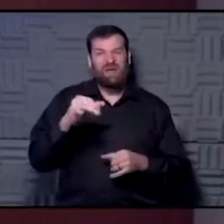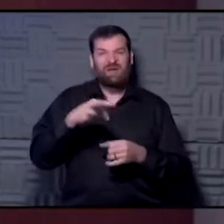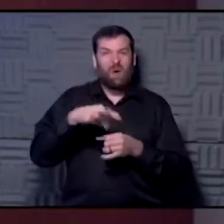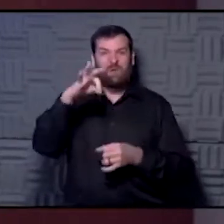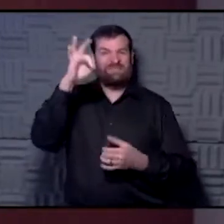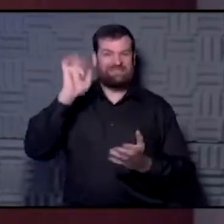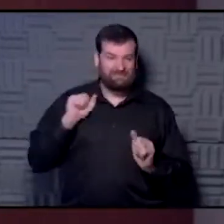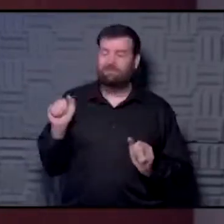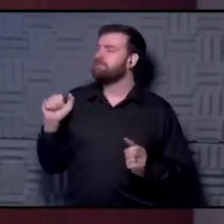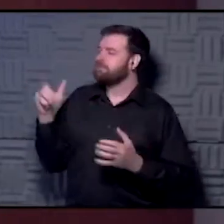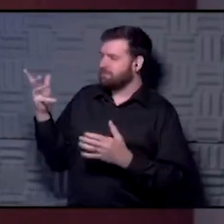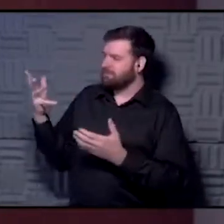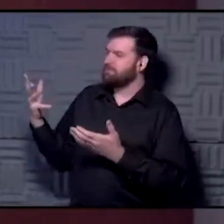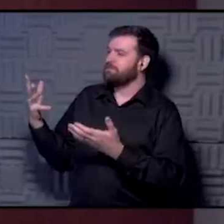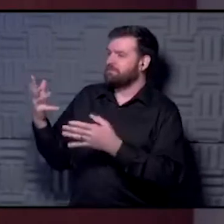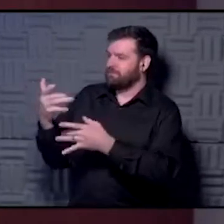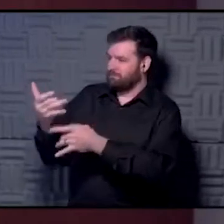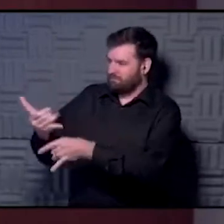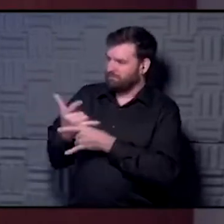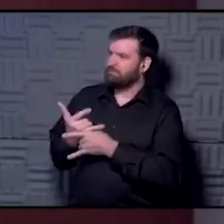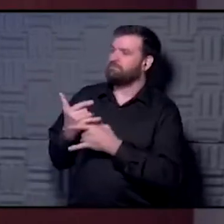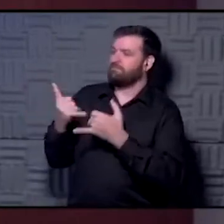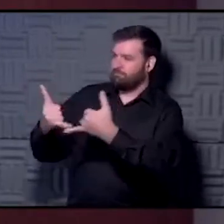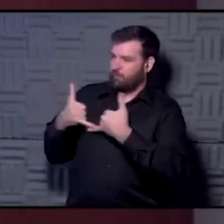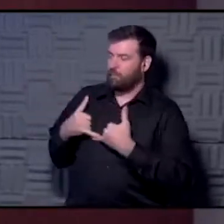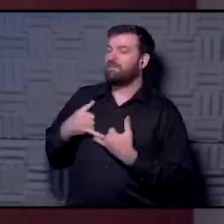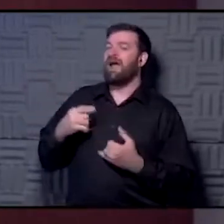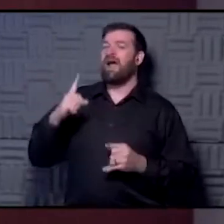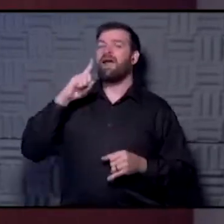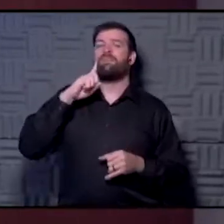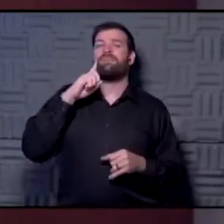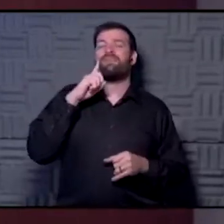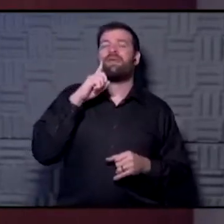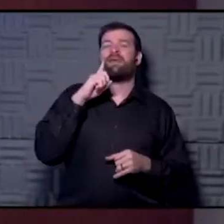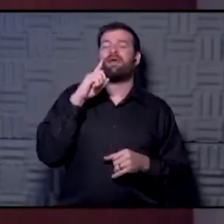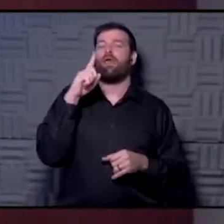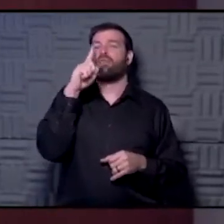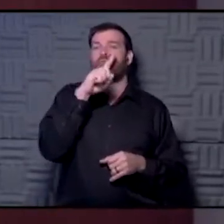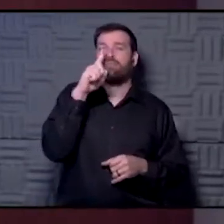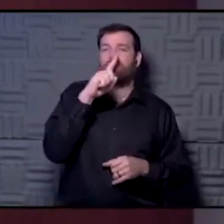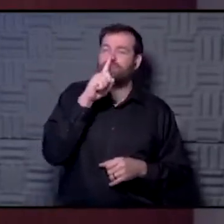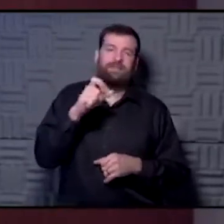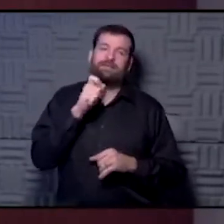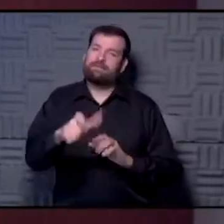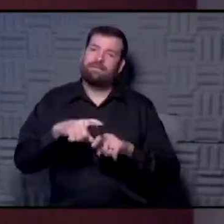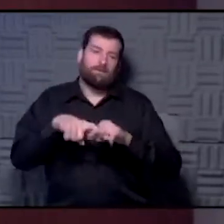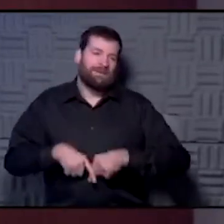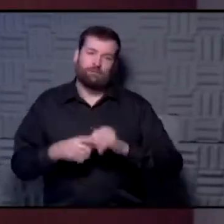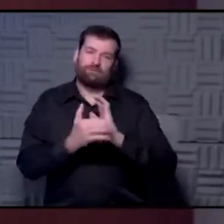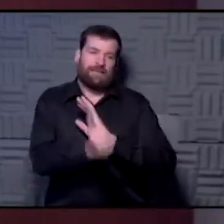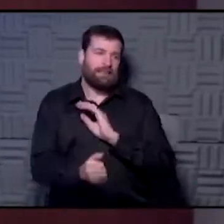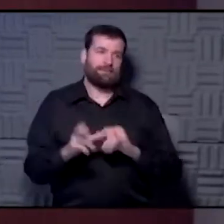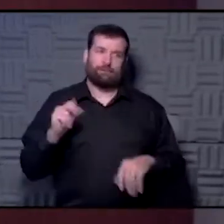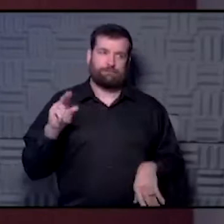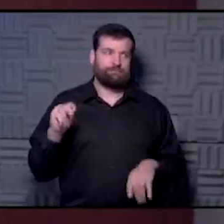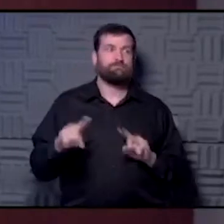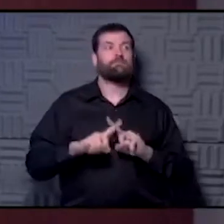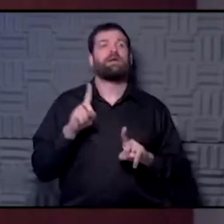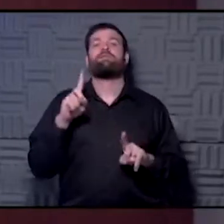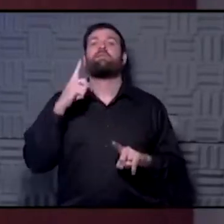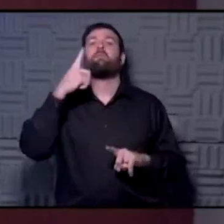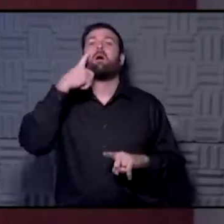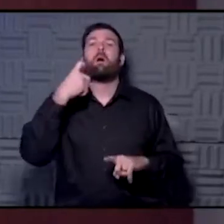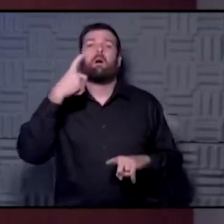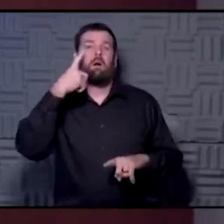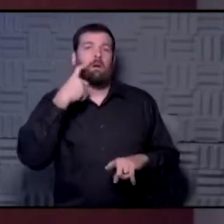Well, I won some awards that year, but I do think that the ballot was stuffed. I don't think it was actually based off of my talents. Okay. But allegedly, the